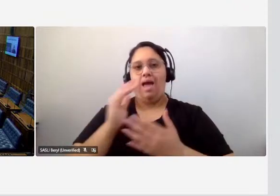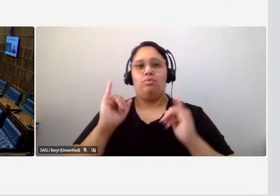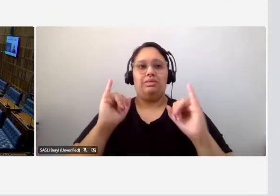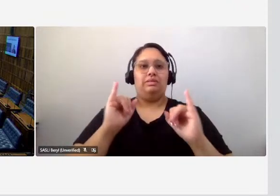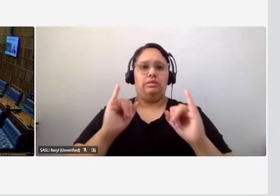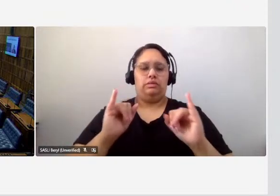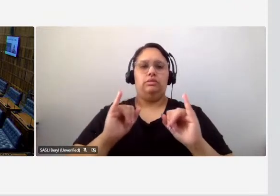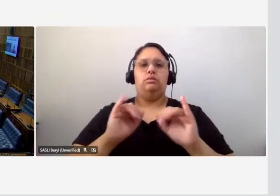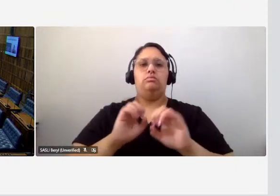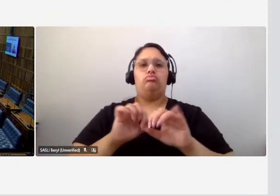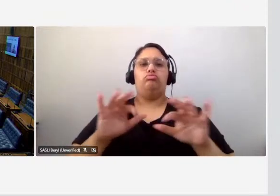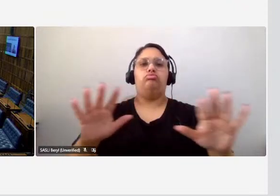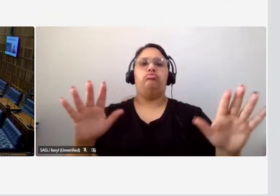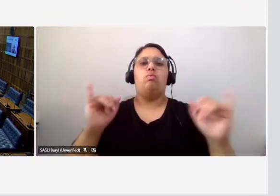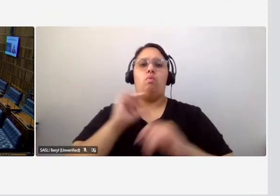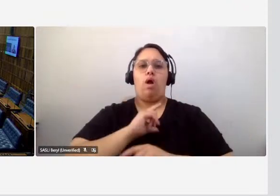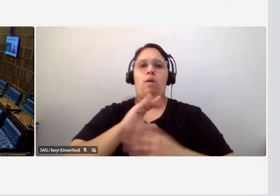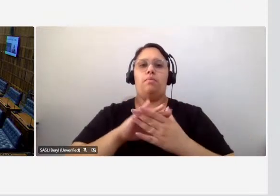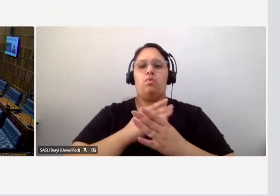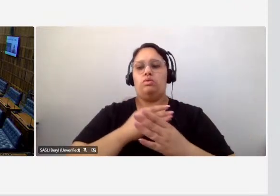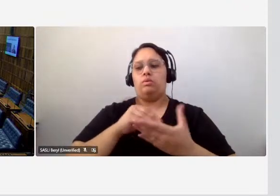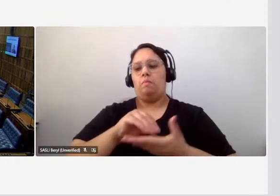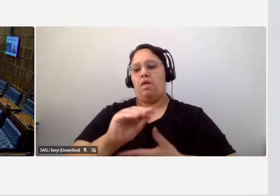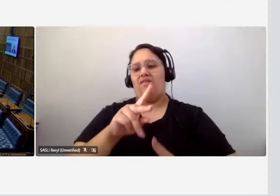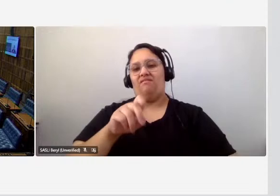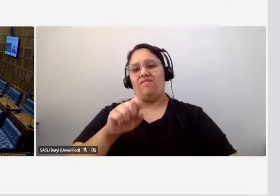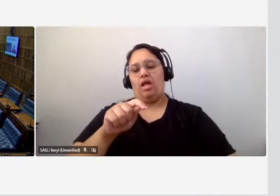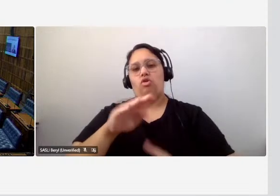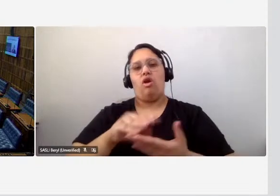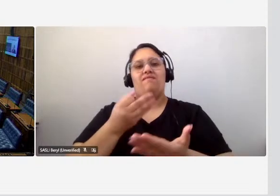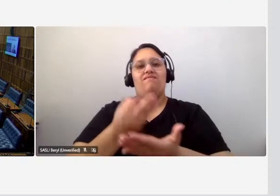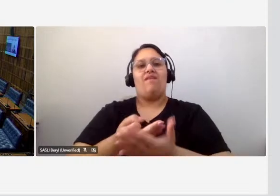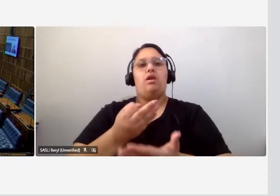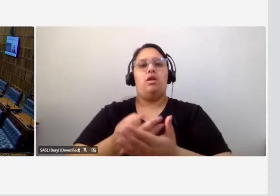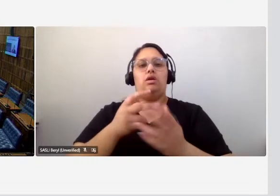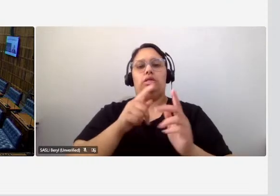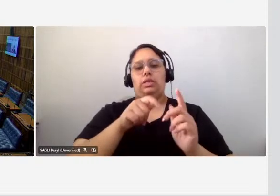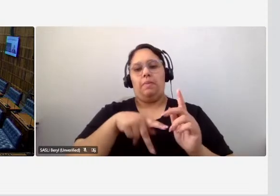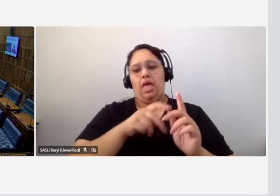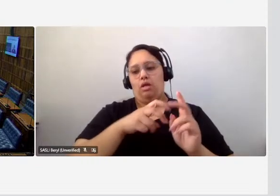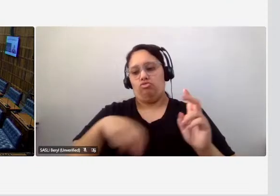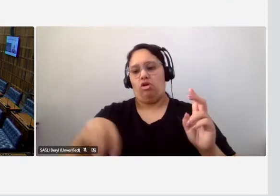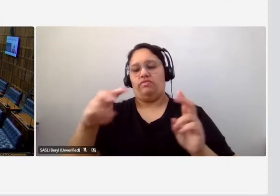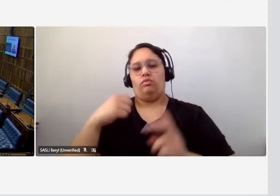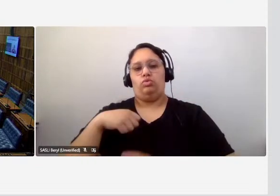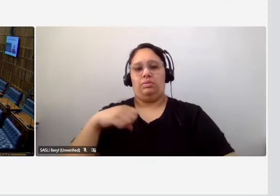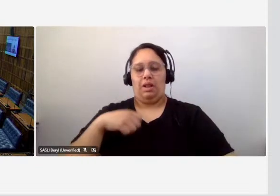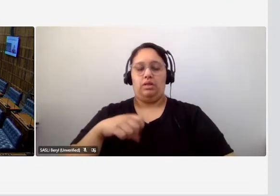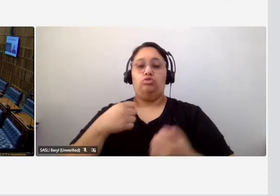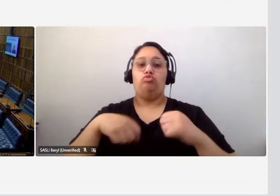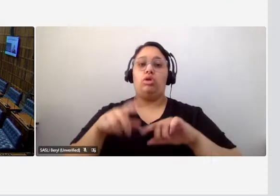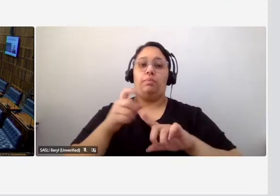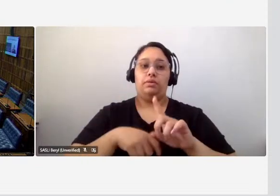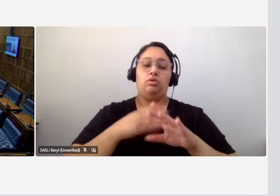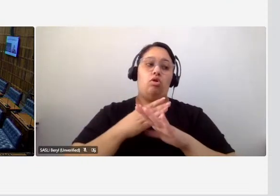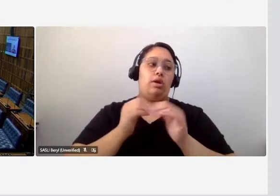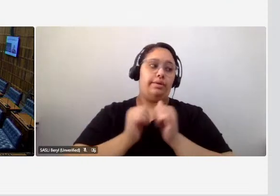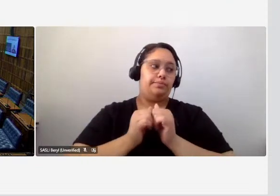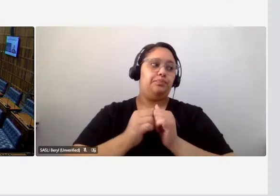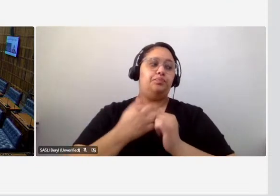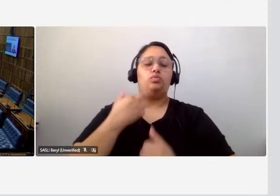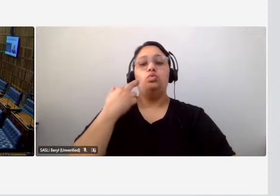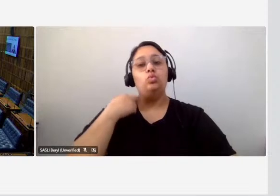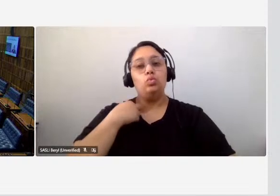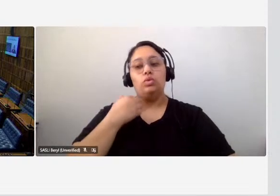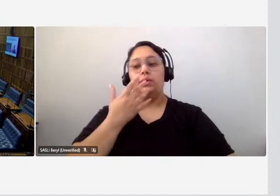brewing related to the payment of VAT on the funding transfer paid to municipalities. Chairperson and colleagues, the risk